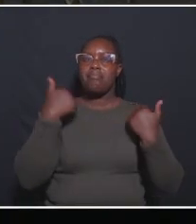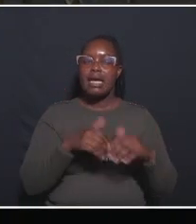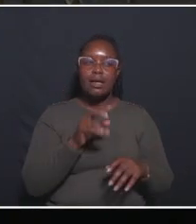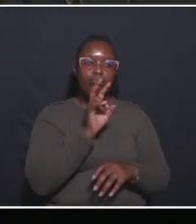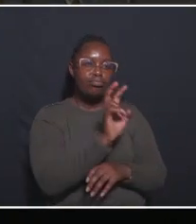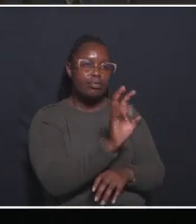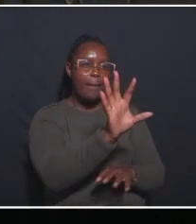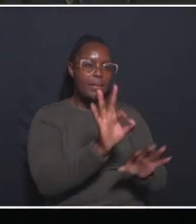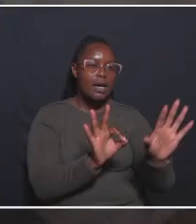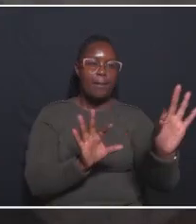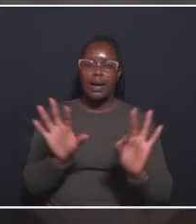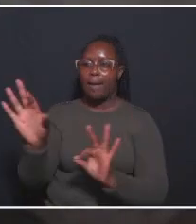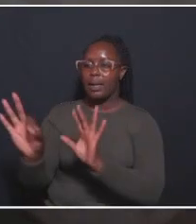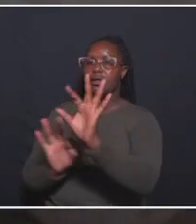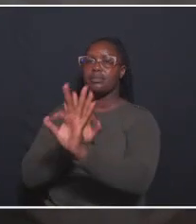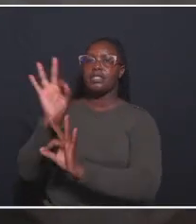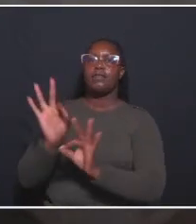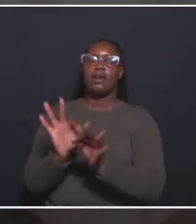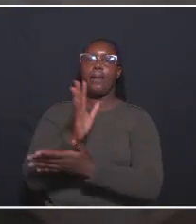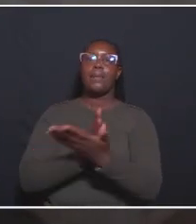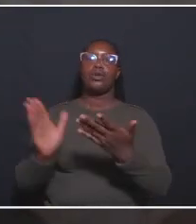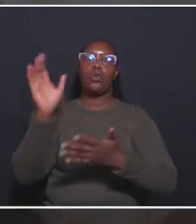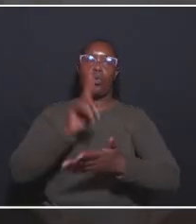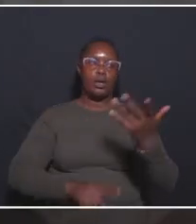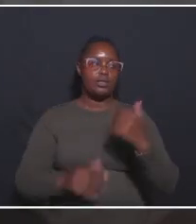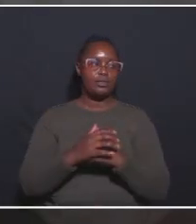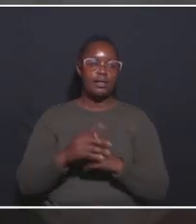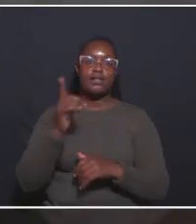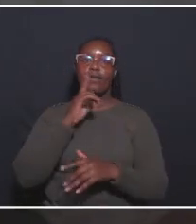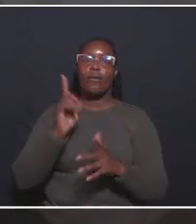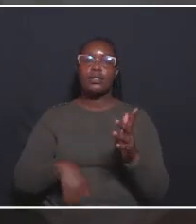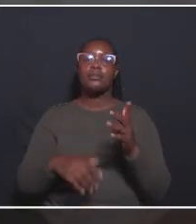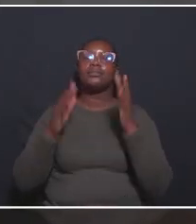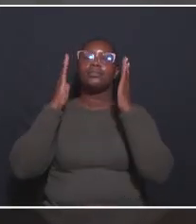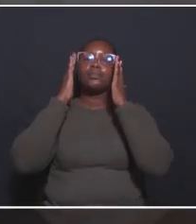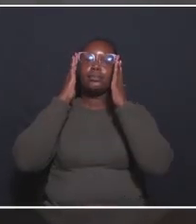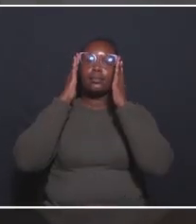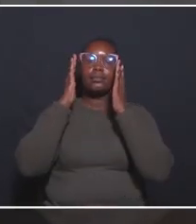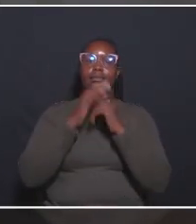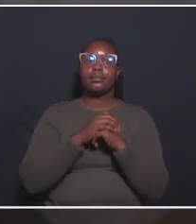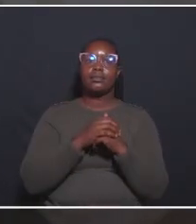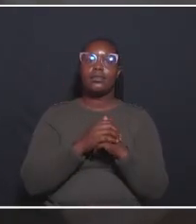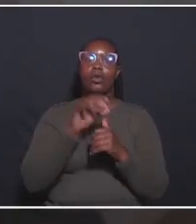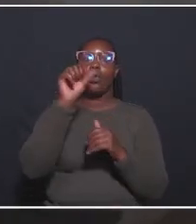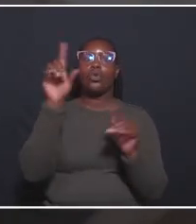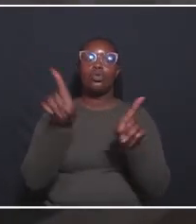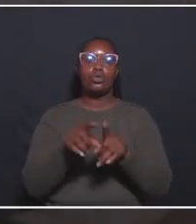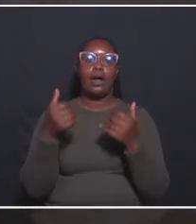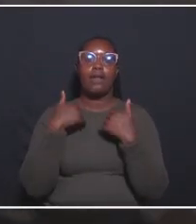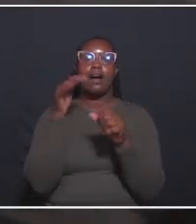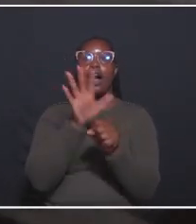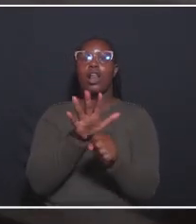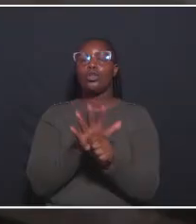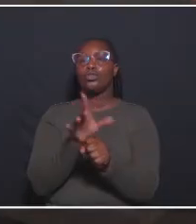said before, so we had to catalog the clips so that we know, okay, there's a lot of high intensity moments here, there's a lot of, let me